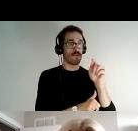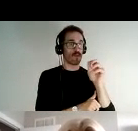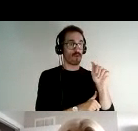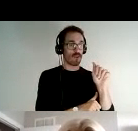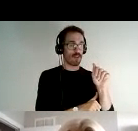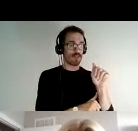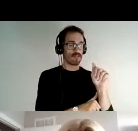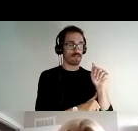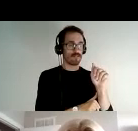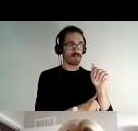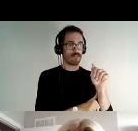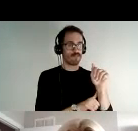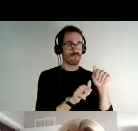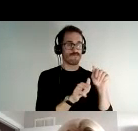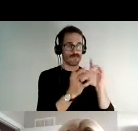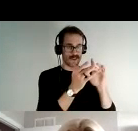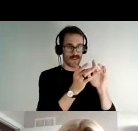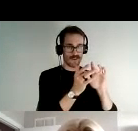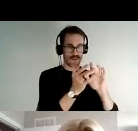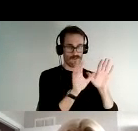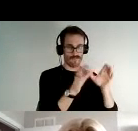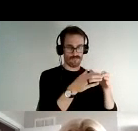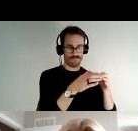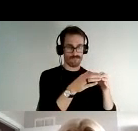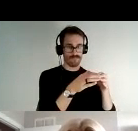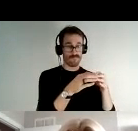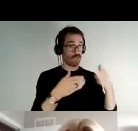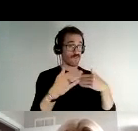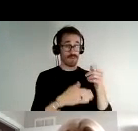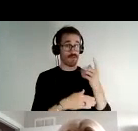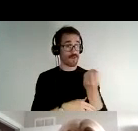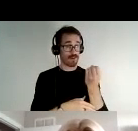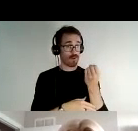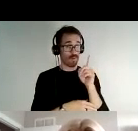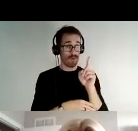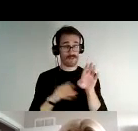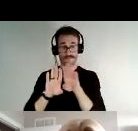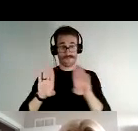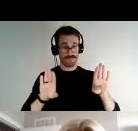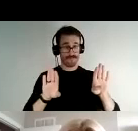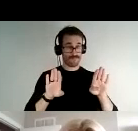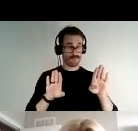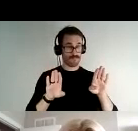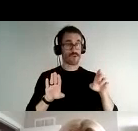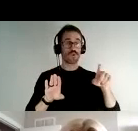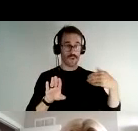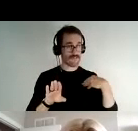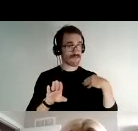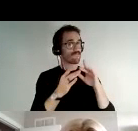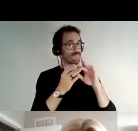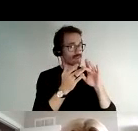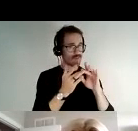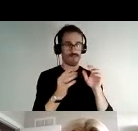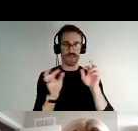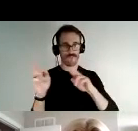Network. So wherever you are in Ontario, there should be a local network that you can join and be a part of. Those are experts from